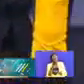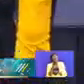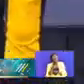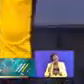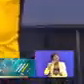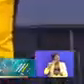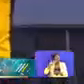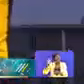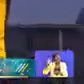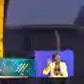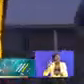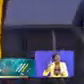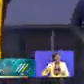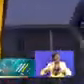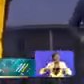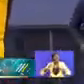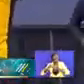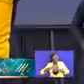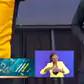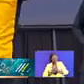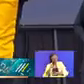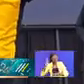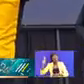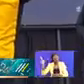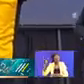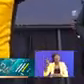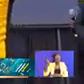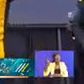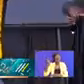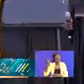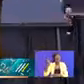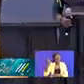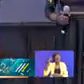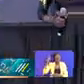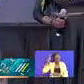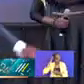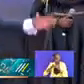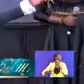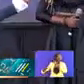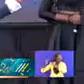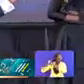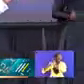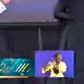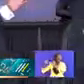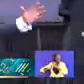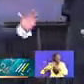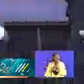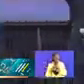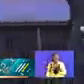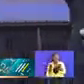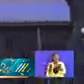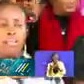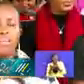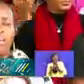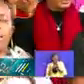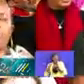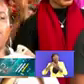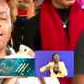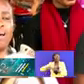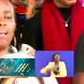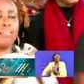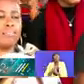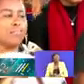breed that is going to give us a new Kenya in L than a generation we just need to divert